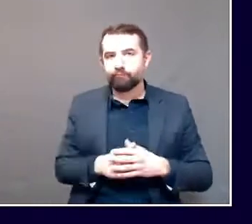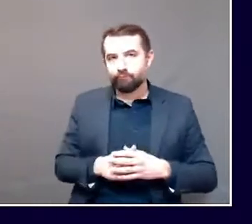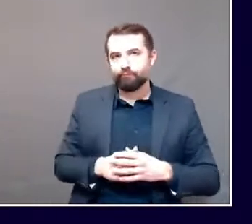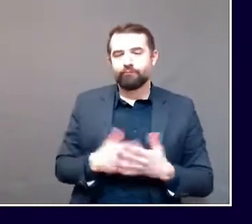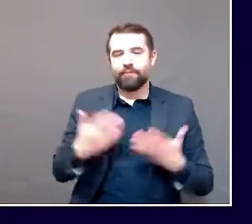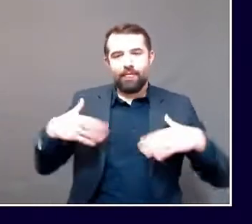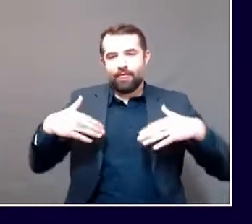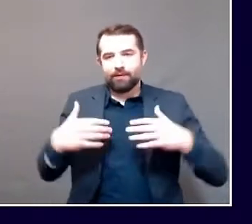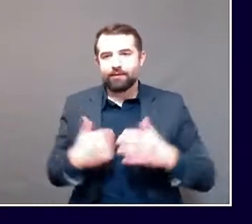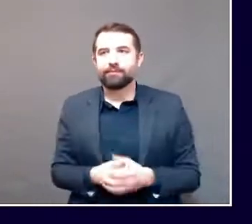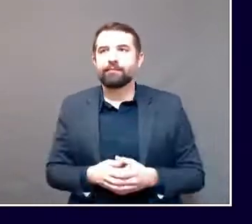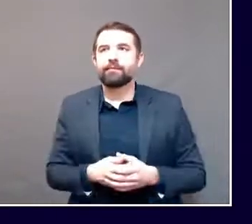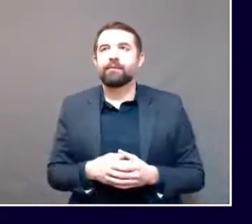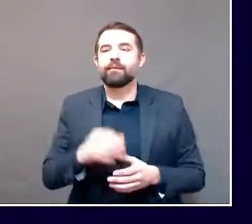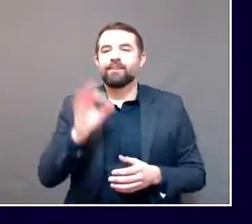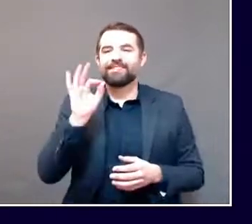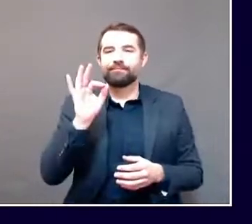reader.